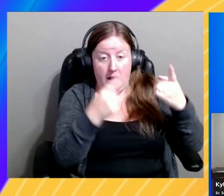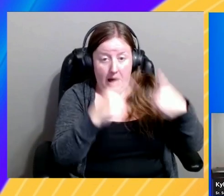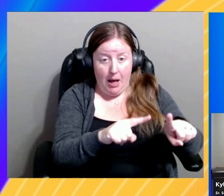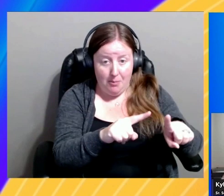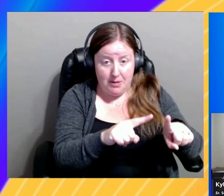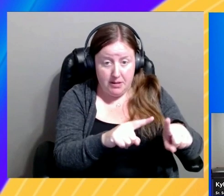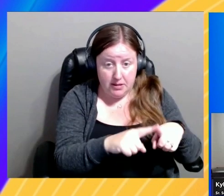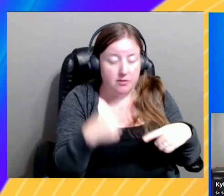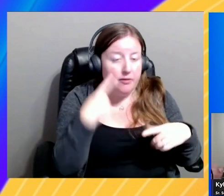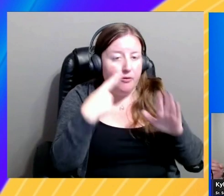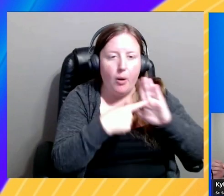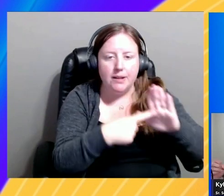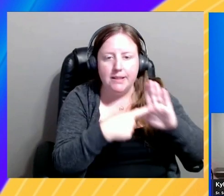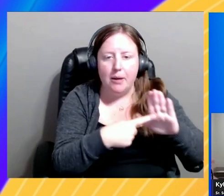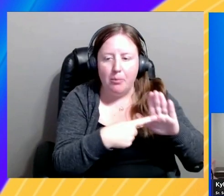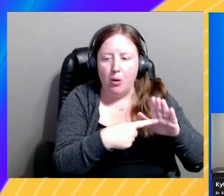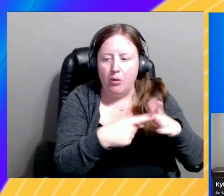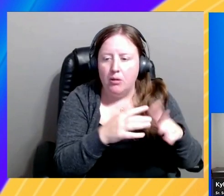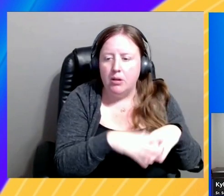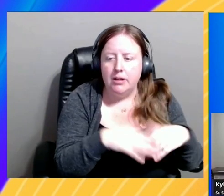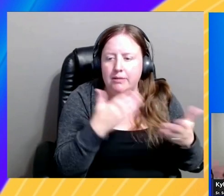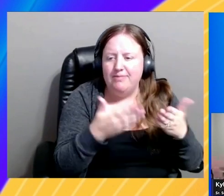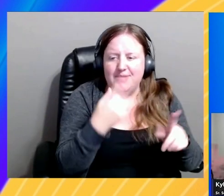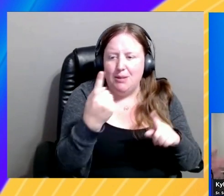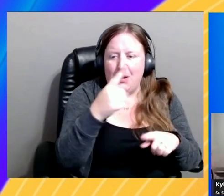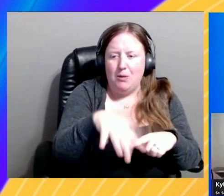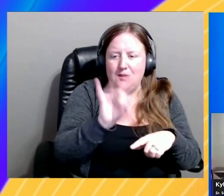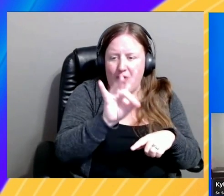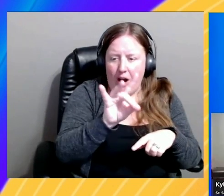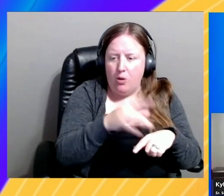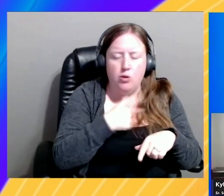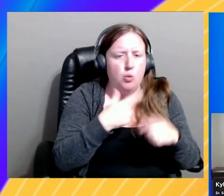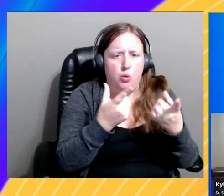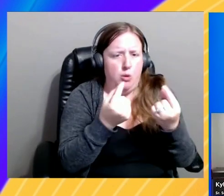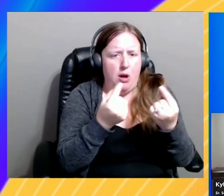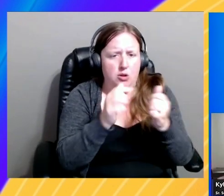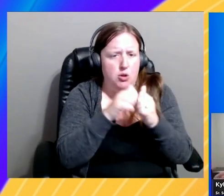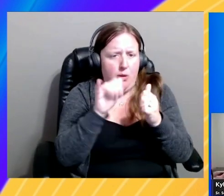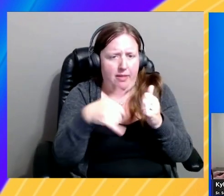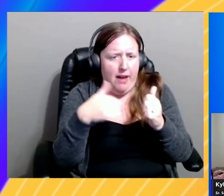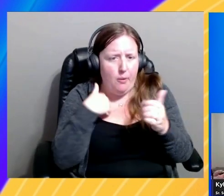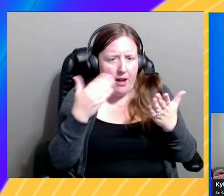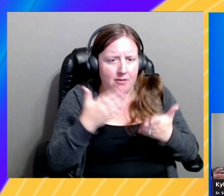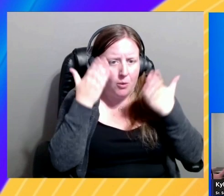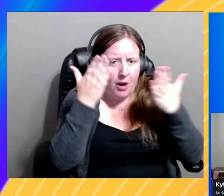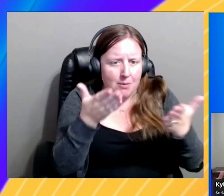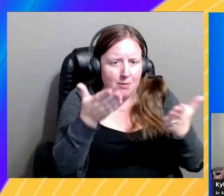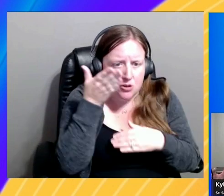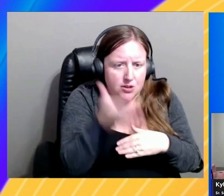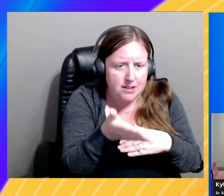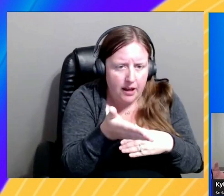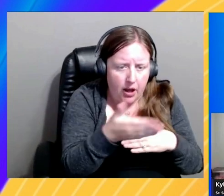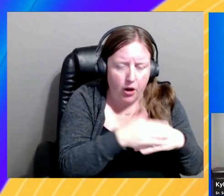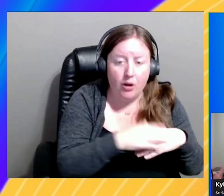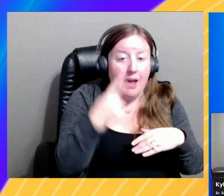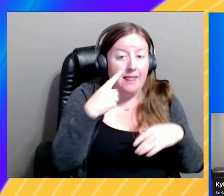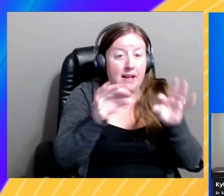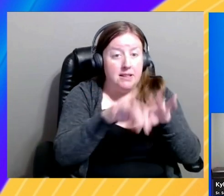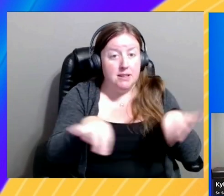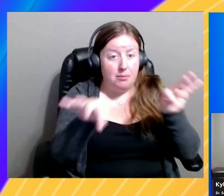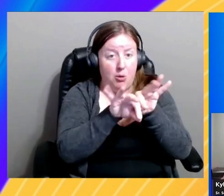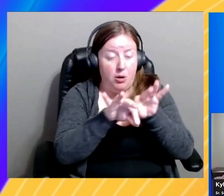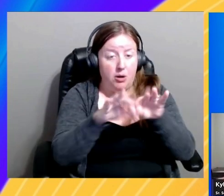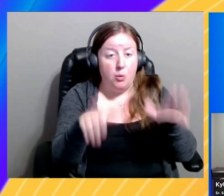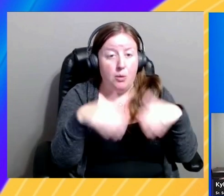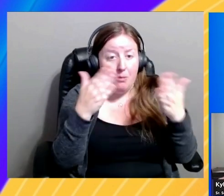for example, a guard duty finding. What do I do with this finding? And we have the recommendations there. And I think it's important that we provide these